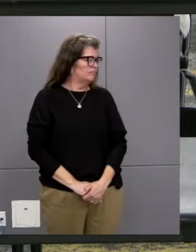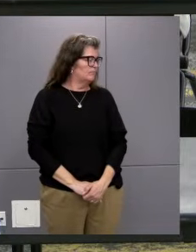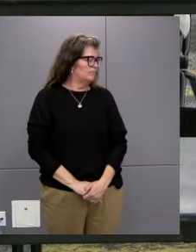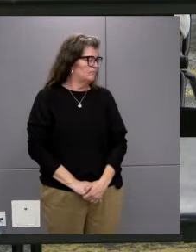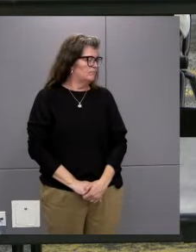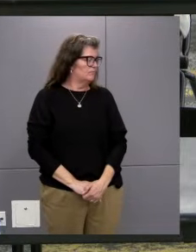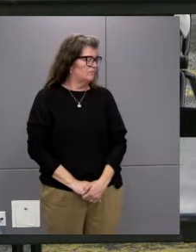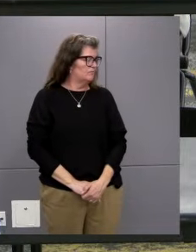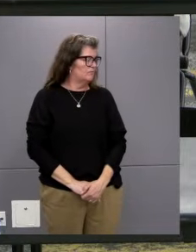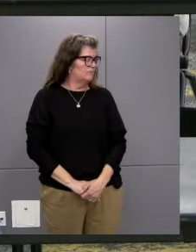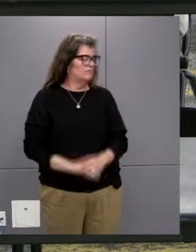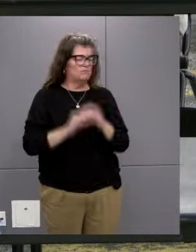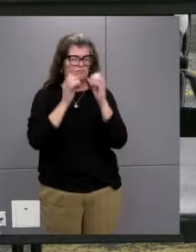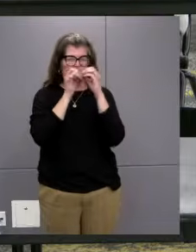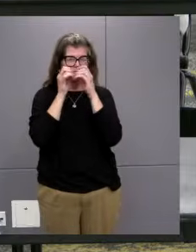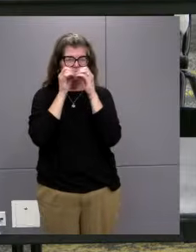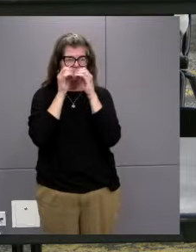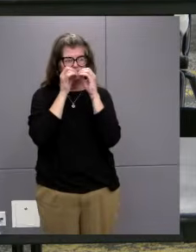I'm sorry?